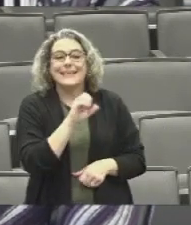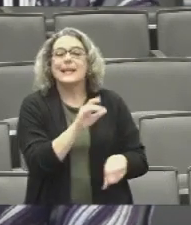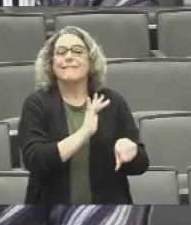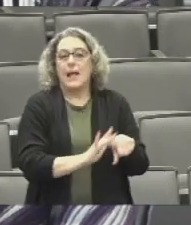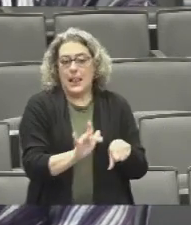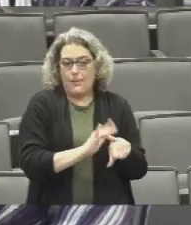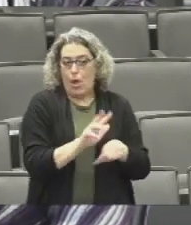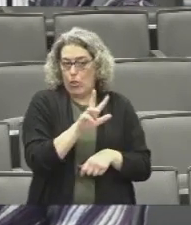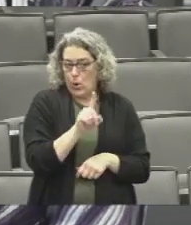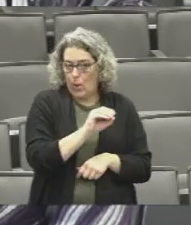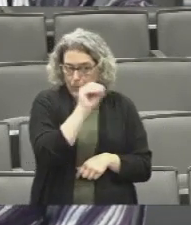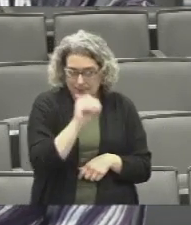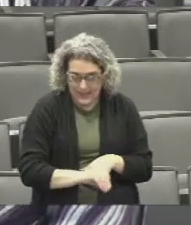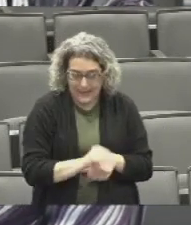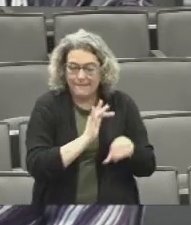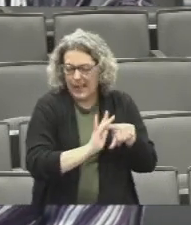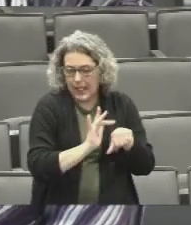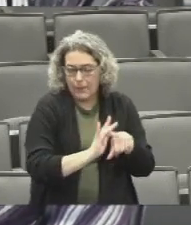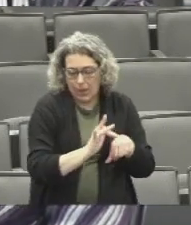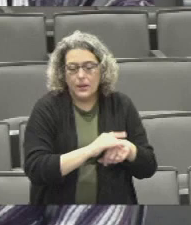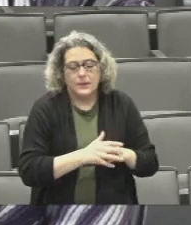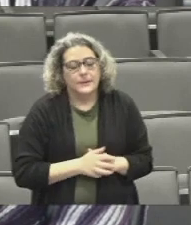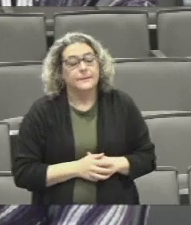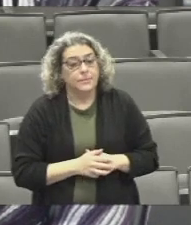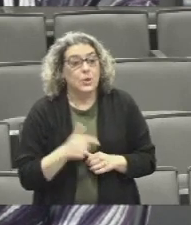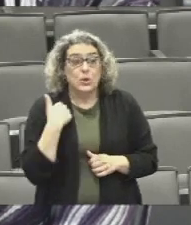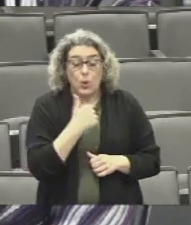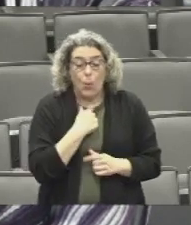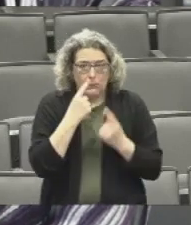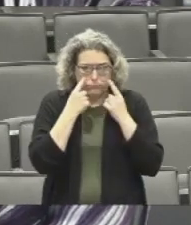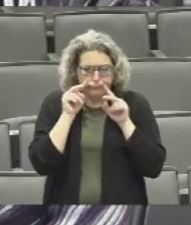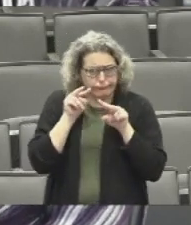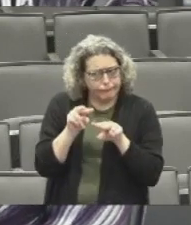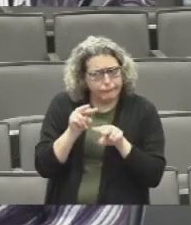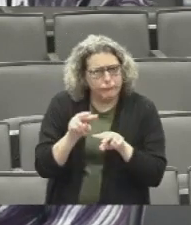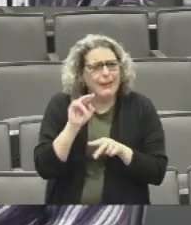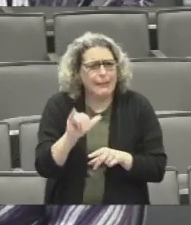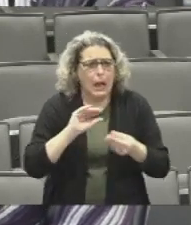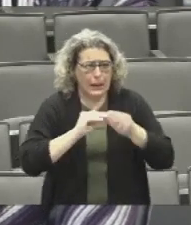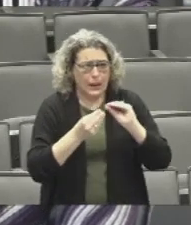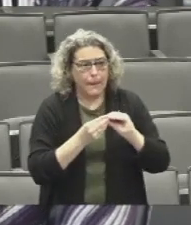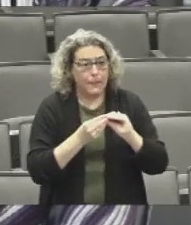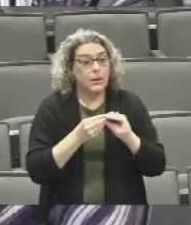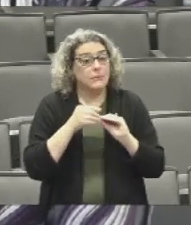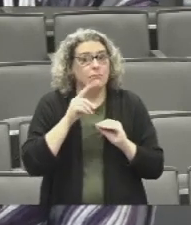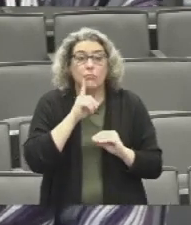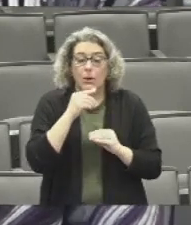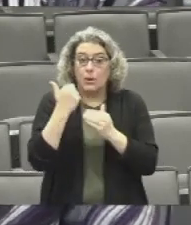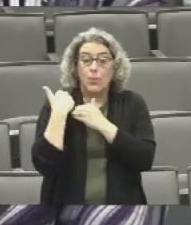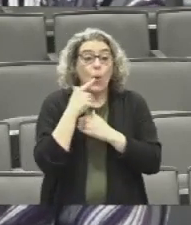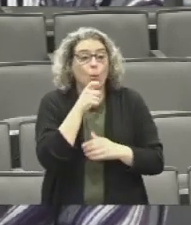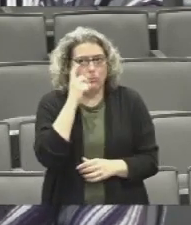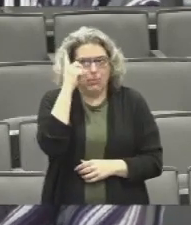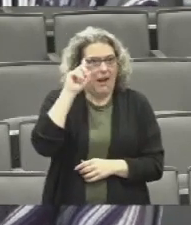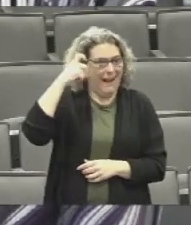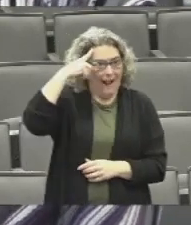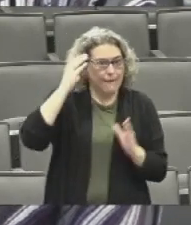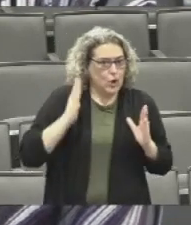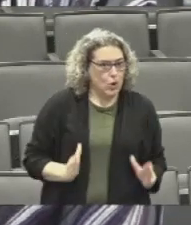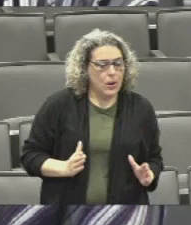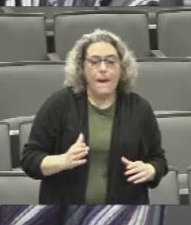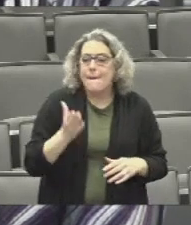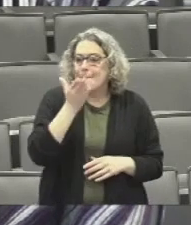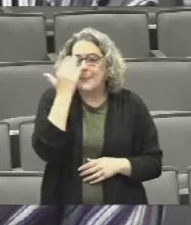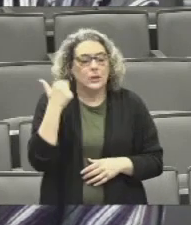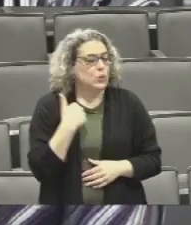are available at this time. We are looking at this number very closely, and so does the governor, because we do not want to